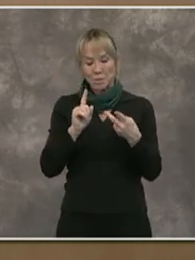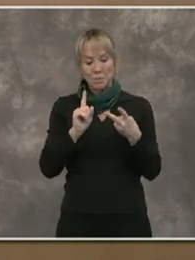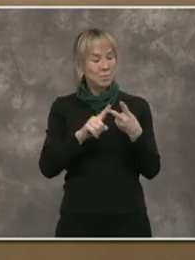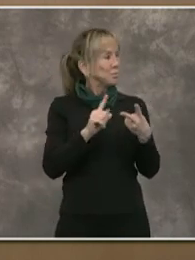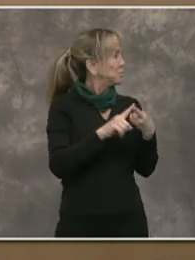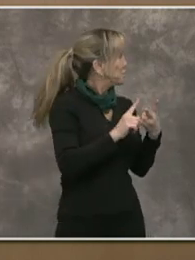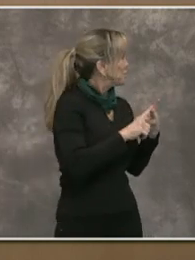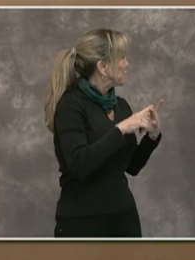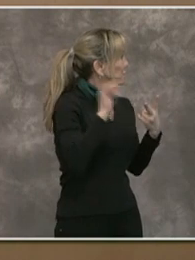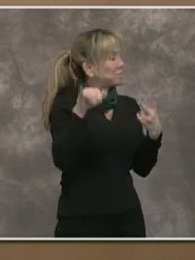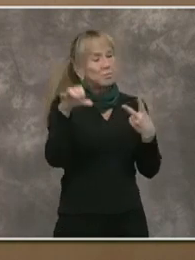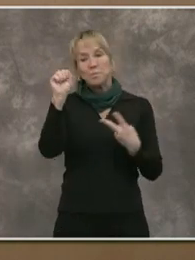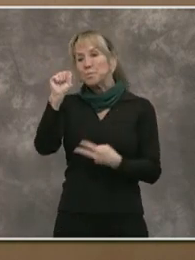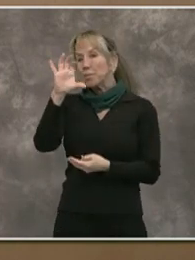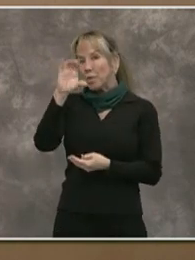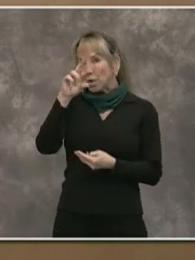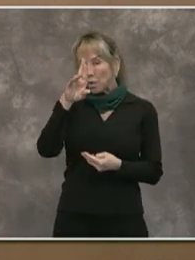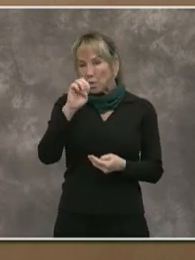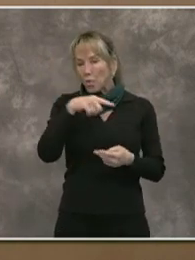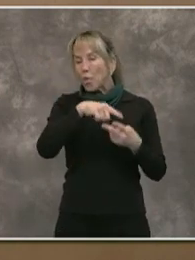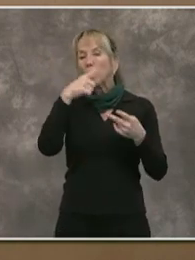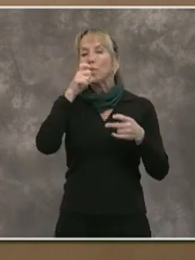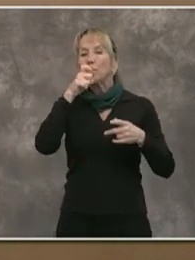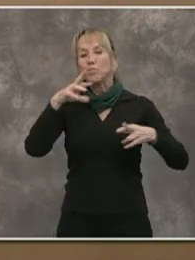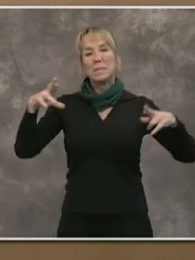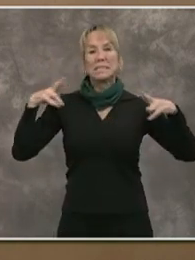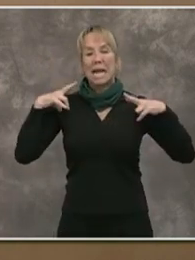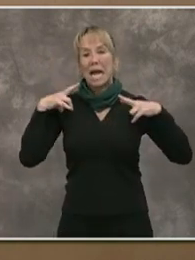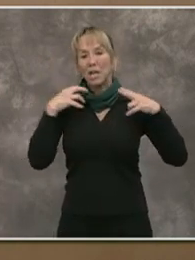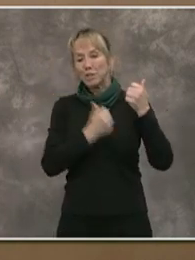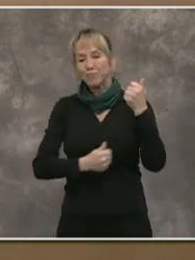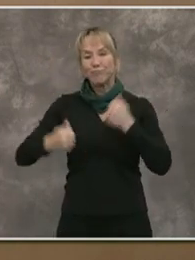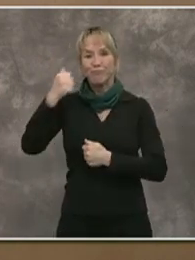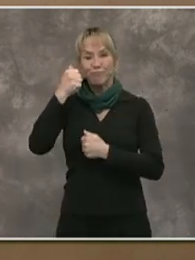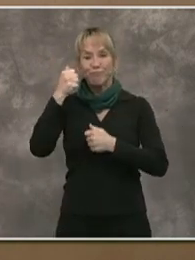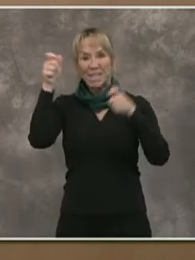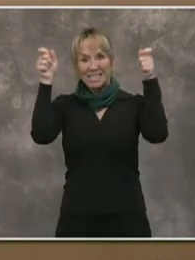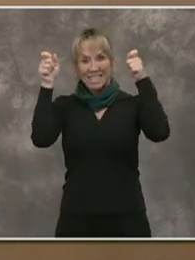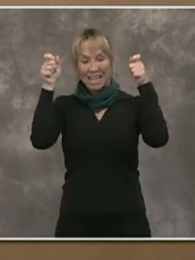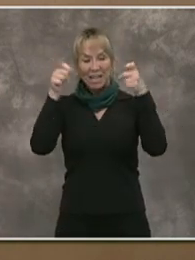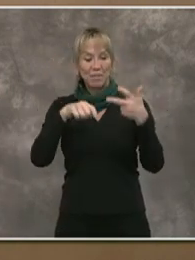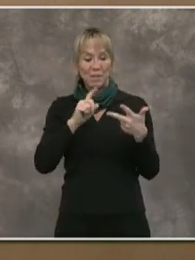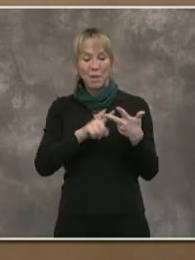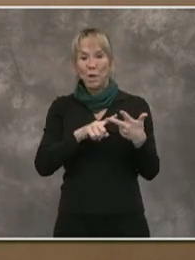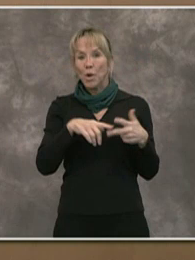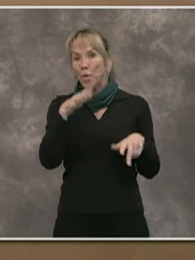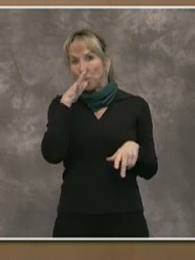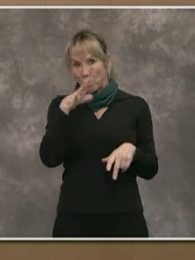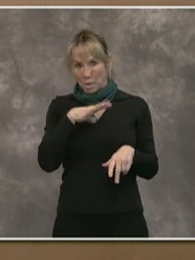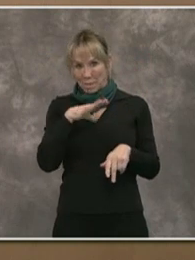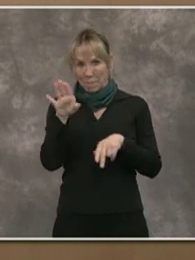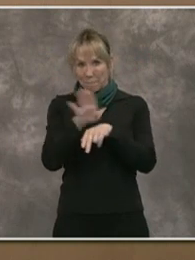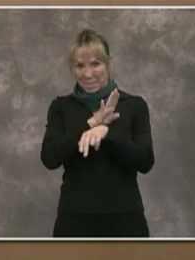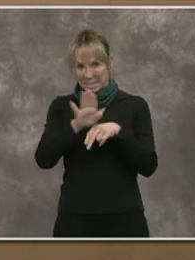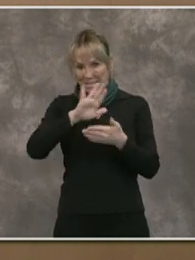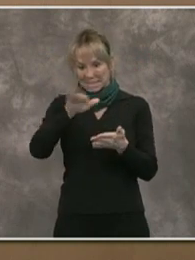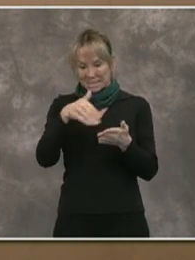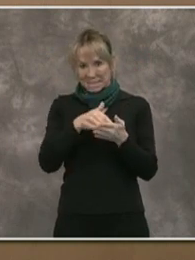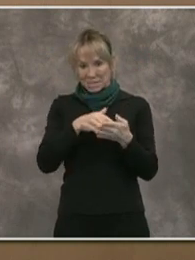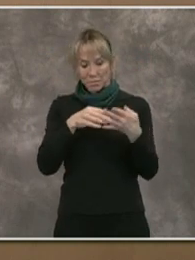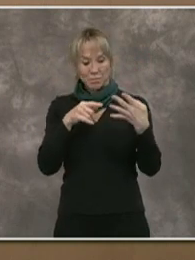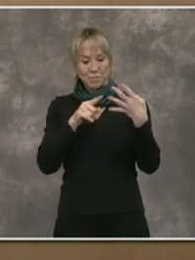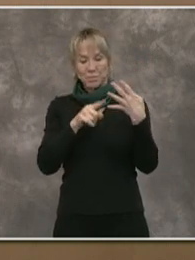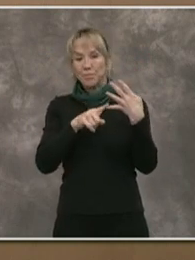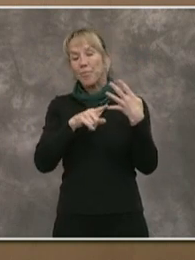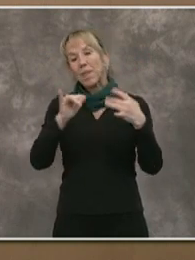SCORE, Service Corps of Retired Executives, the Women's Business Center, and our Veterans